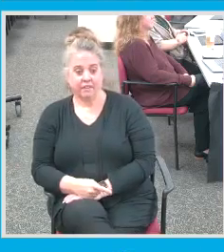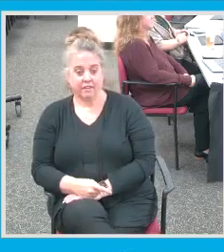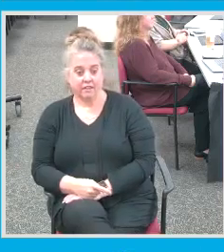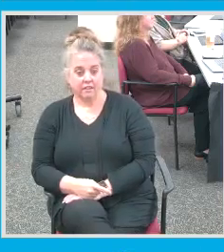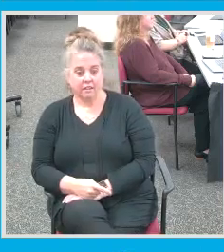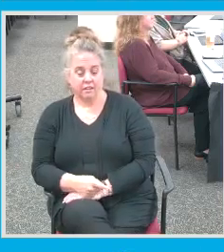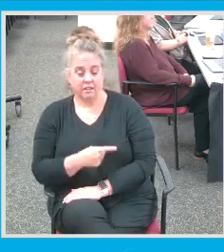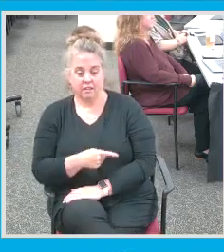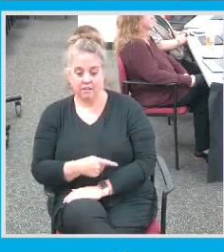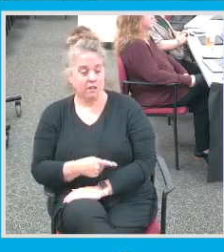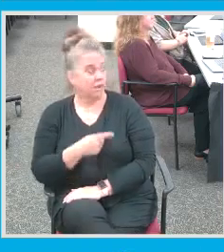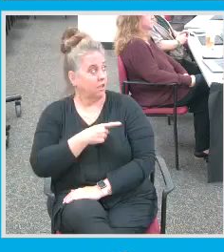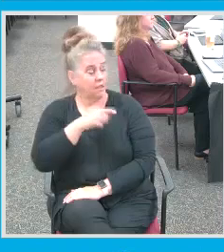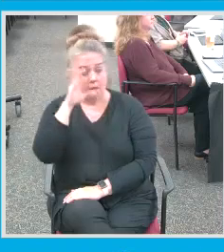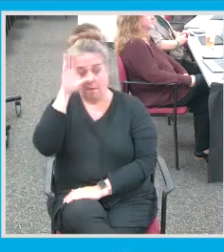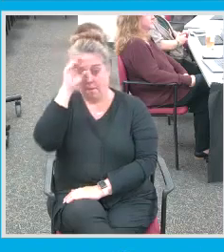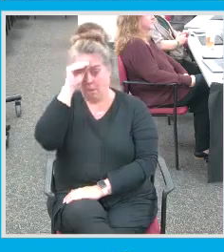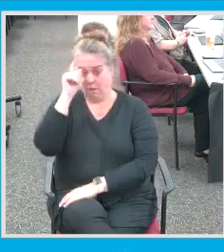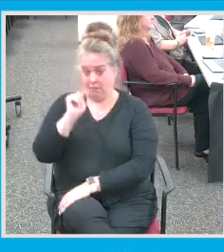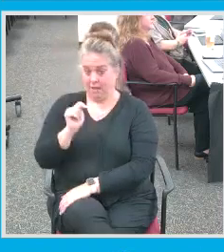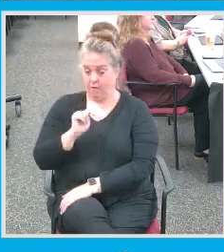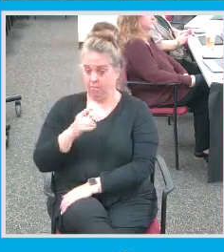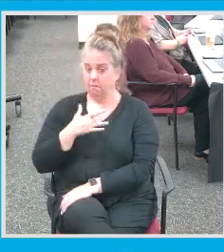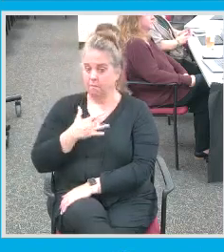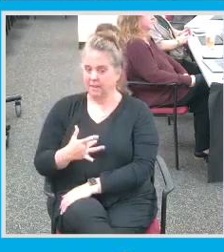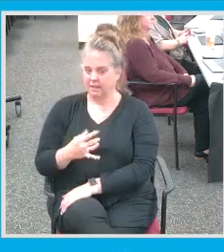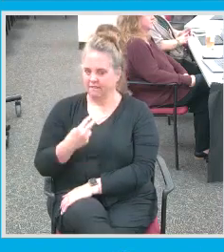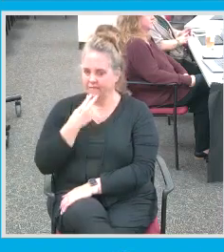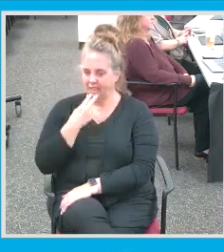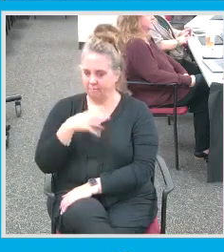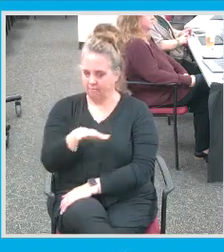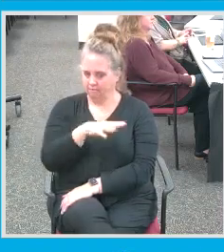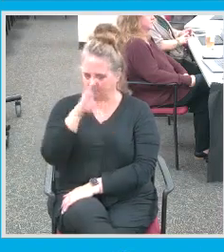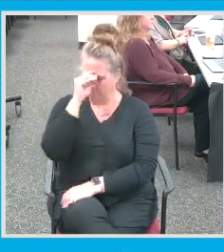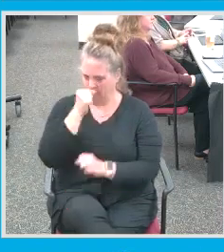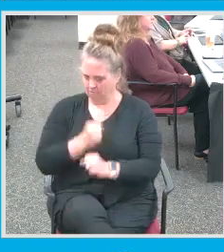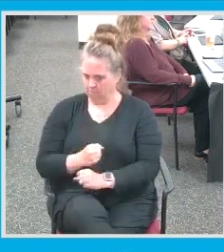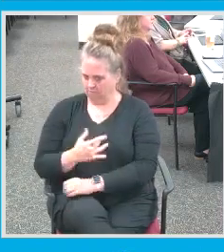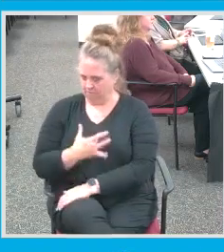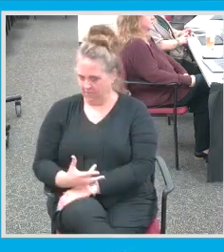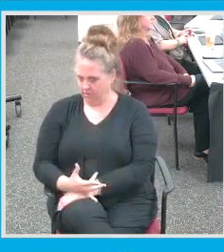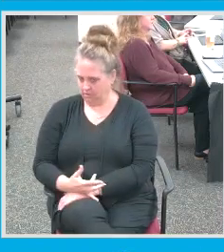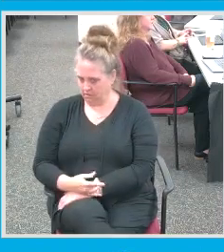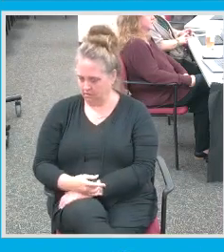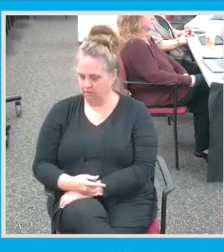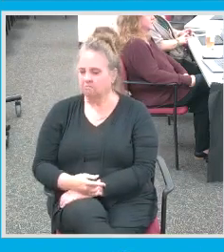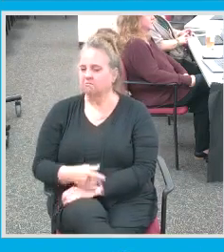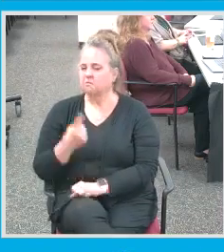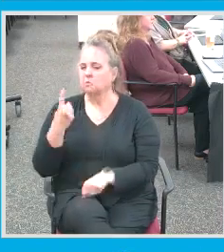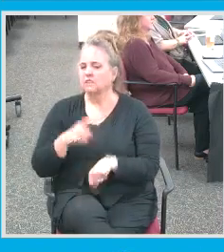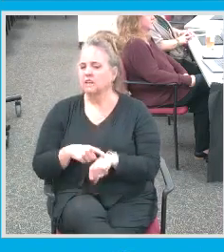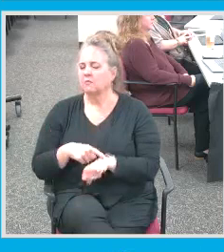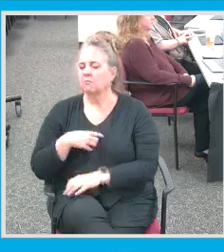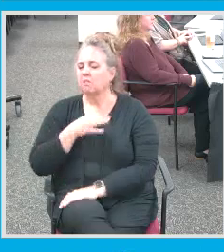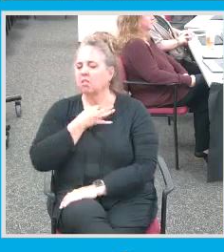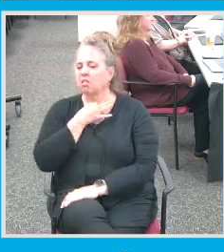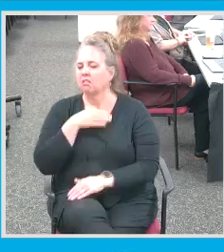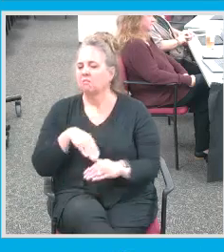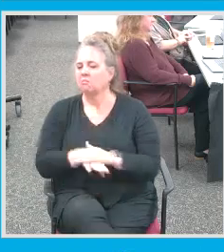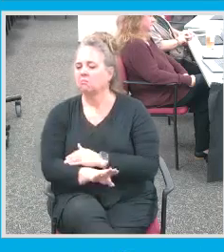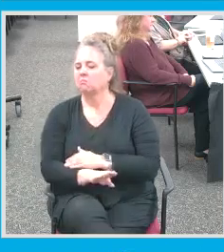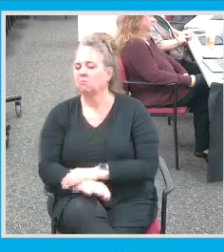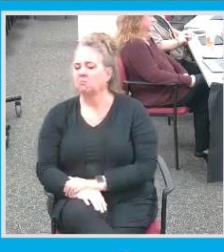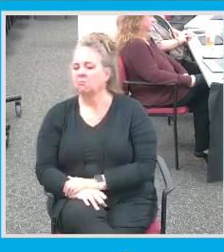most of it. And so I went in the boys' bathroom one time after it was cleared out, of course. And one of the pamphlets, we had gotten pamphlets and some